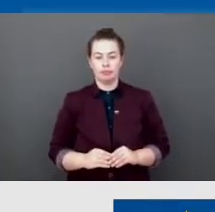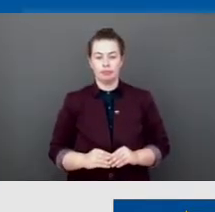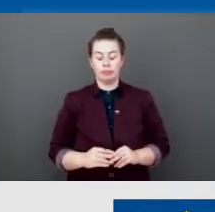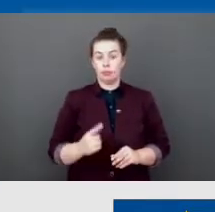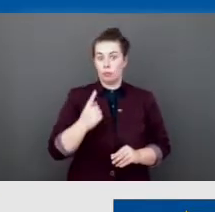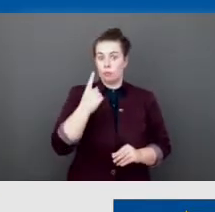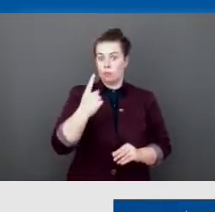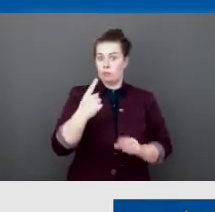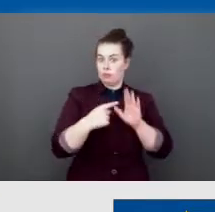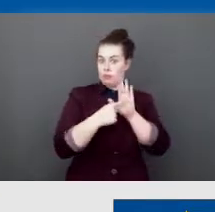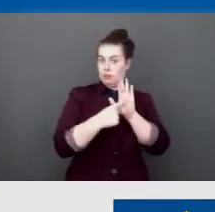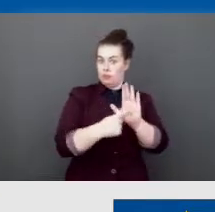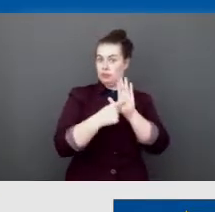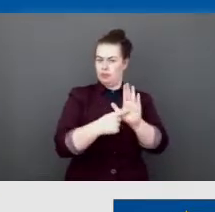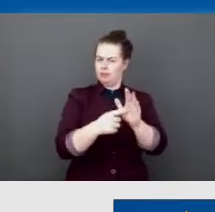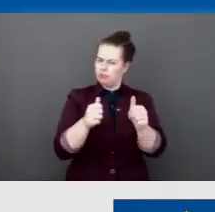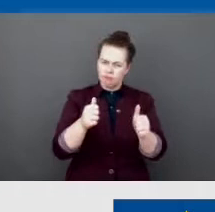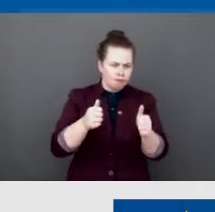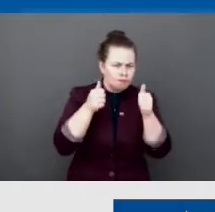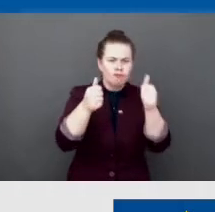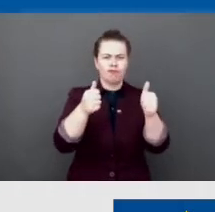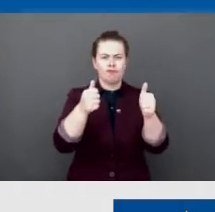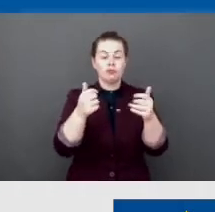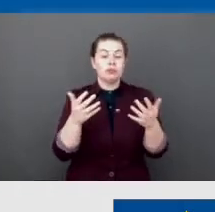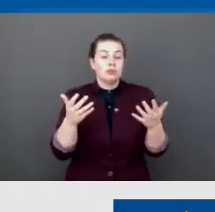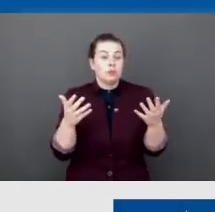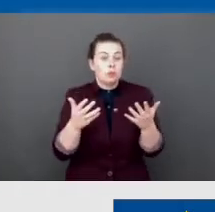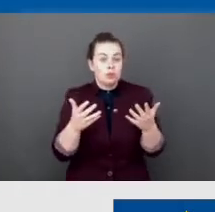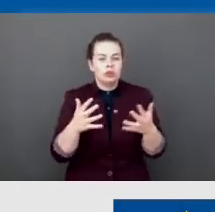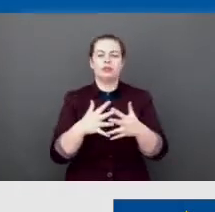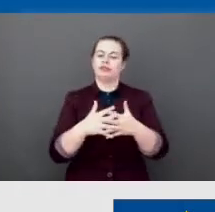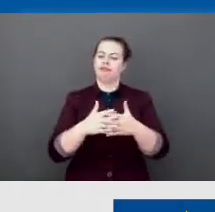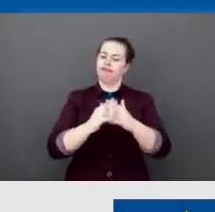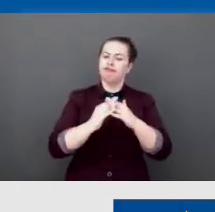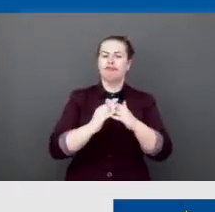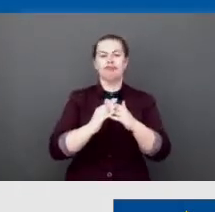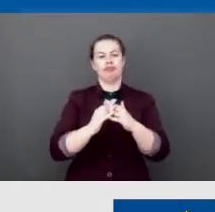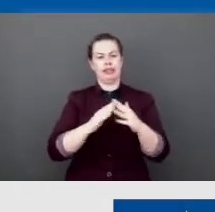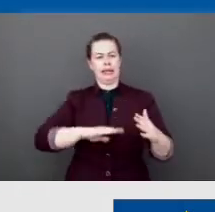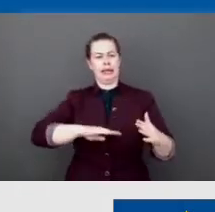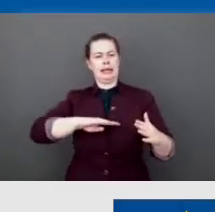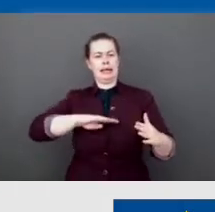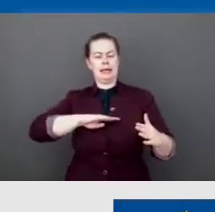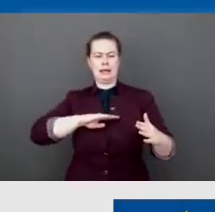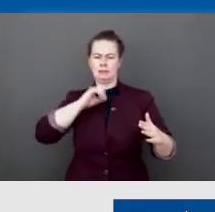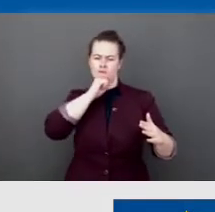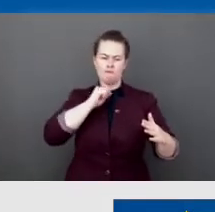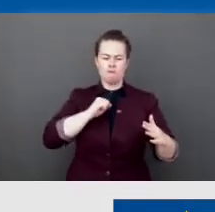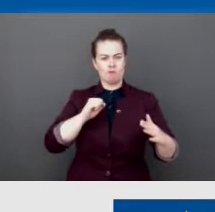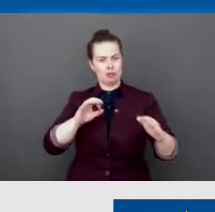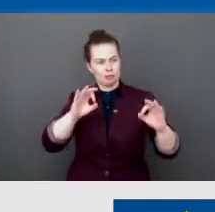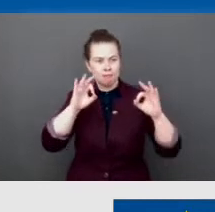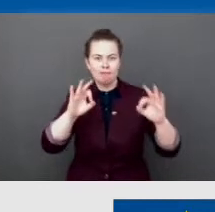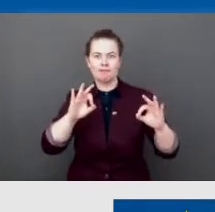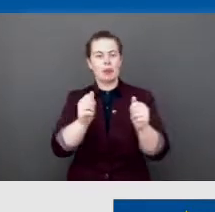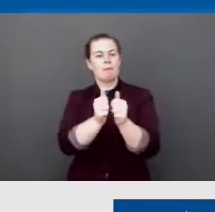One major example of success would be within the Northern Area Prototype area, working with the Mid and East Antrim Age Well Partnership. And